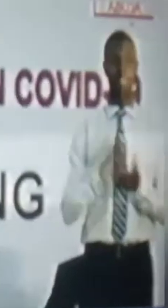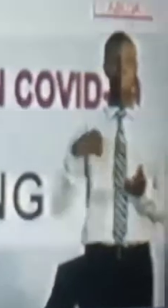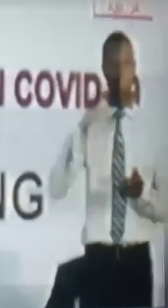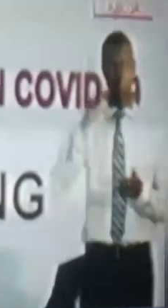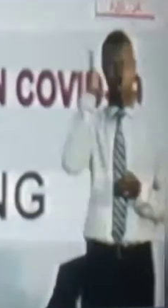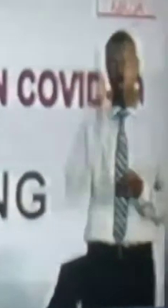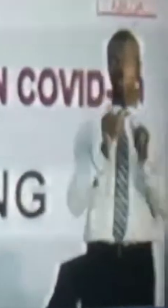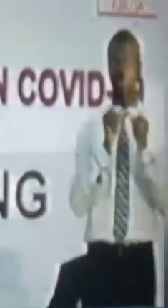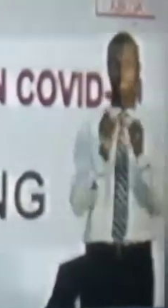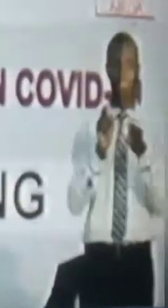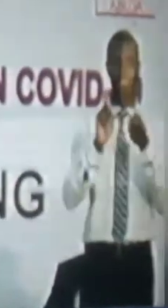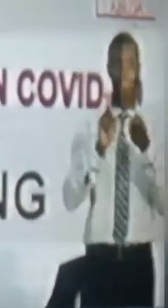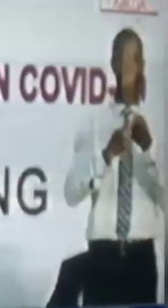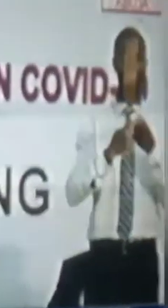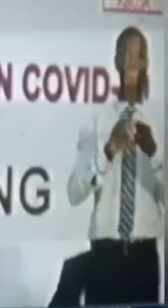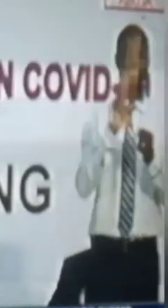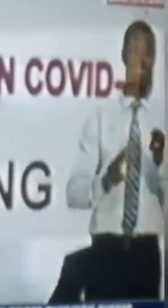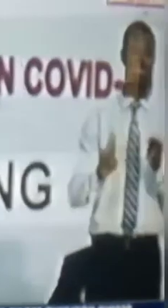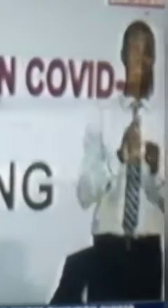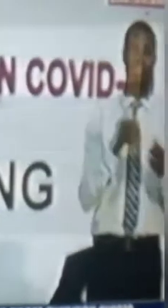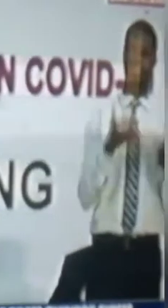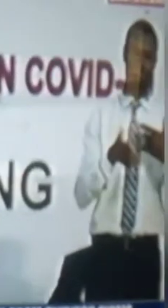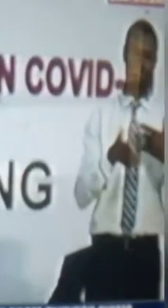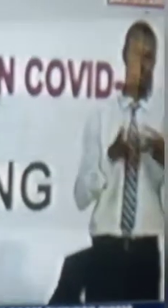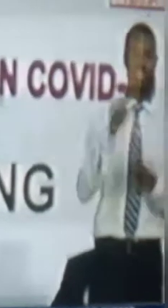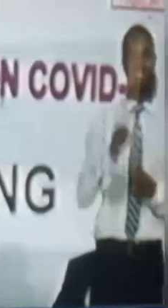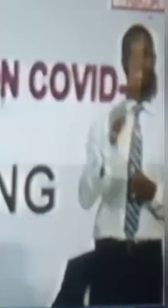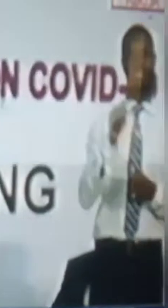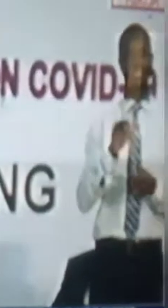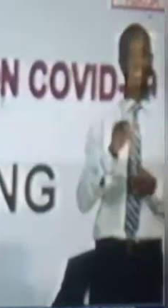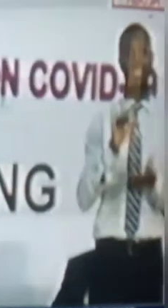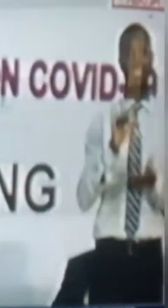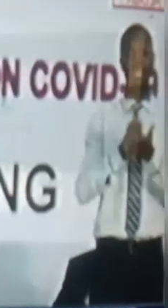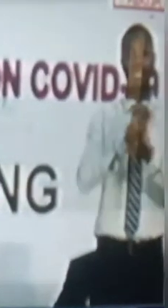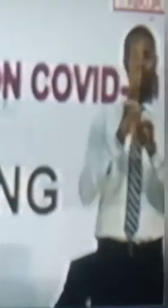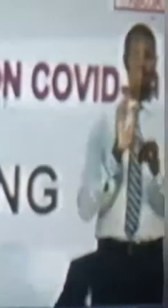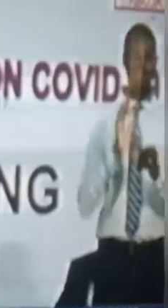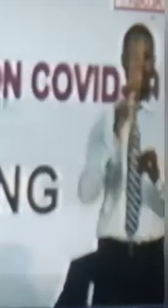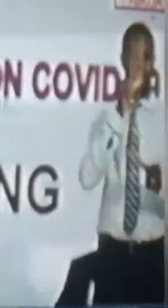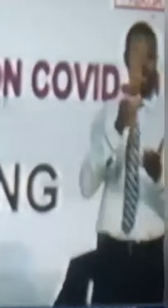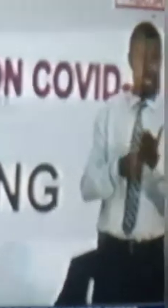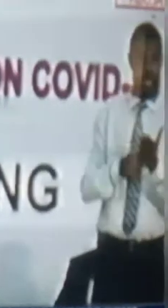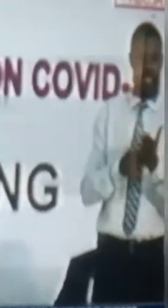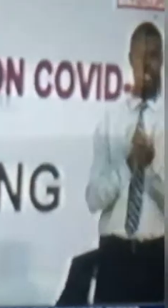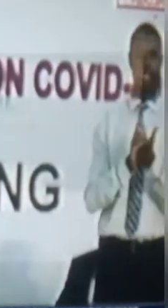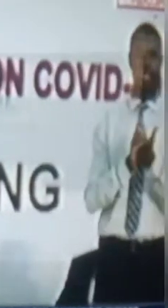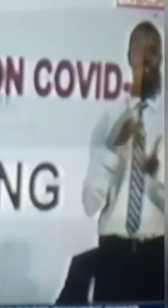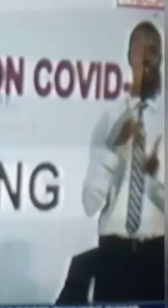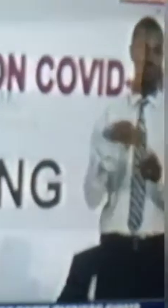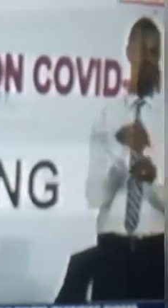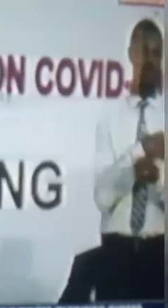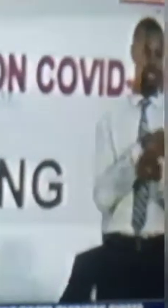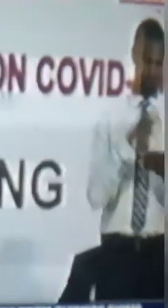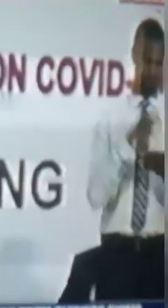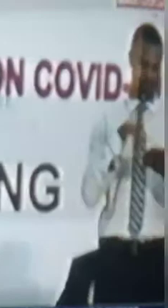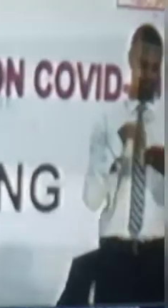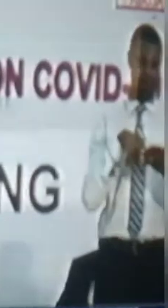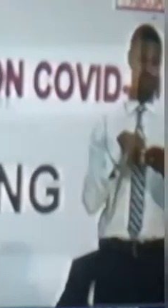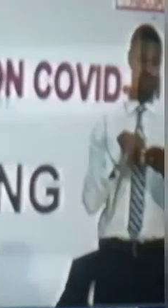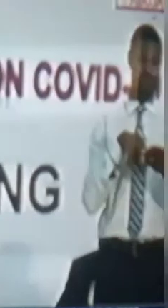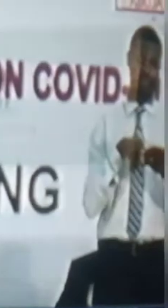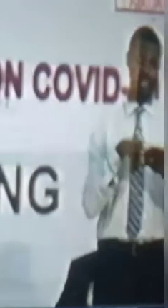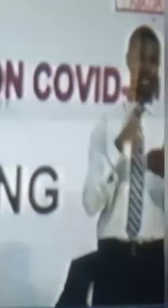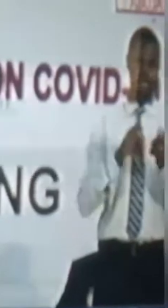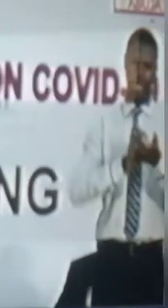is expressed in the content of their letter. They wrote and suggested, should in case we